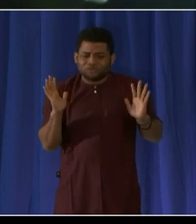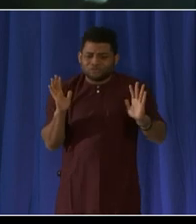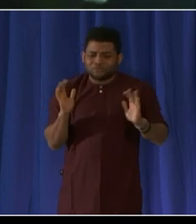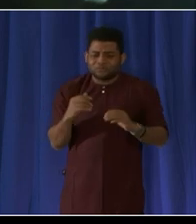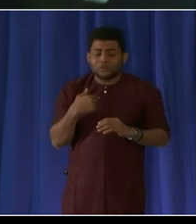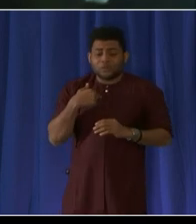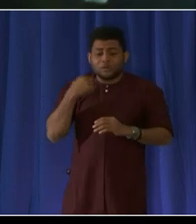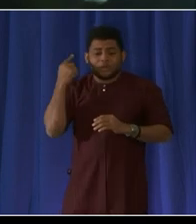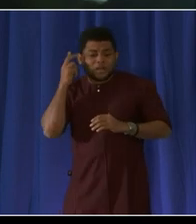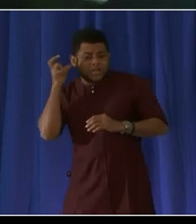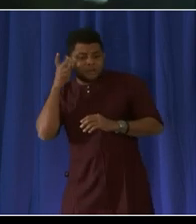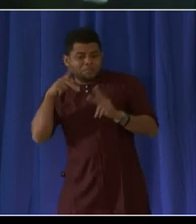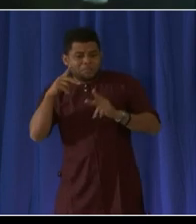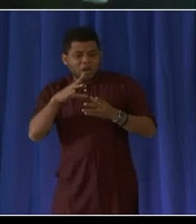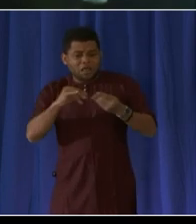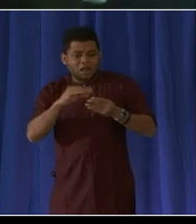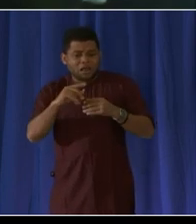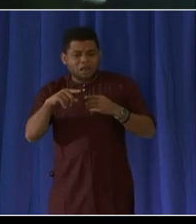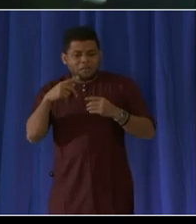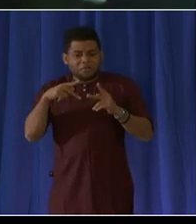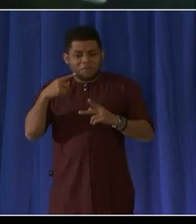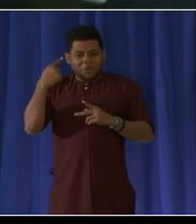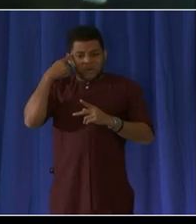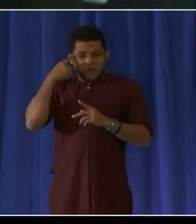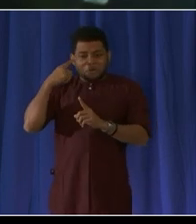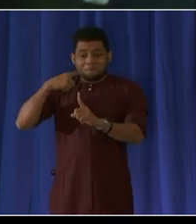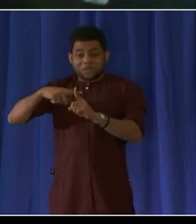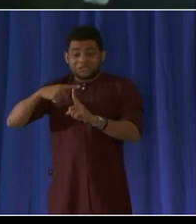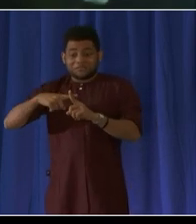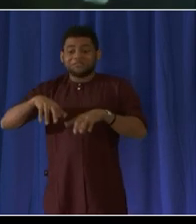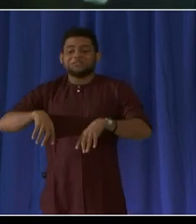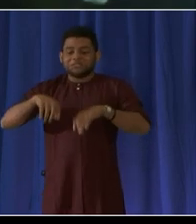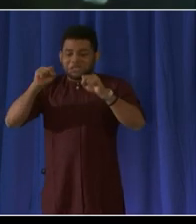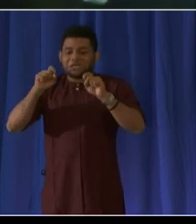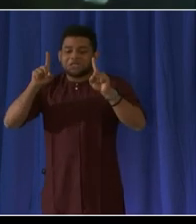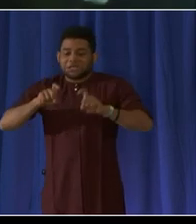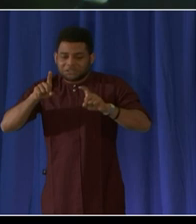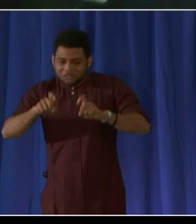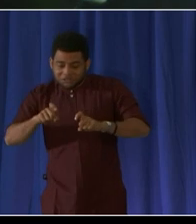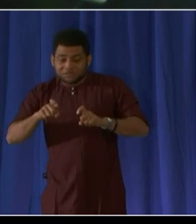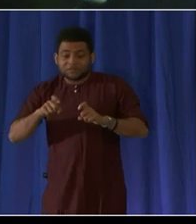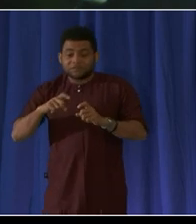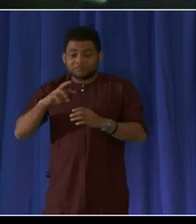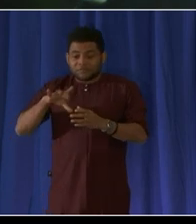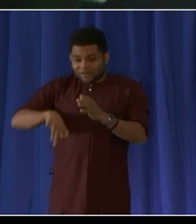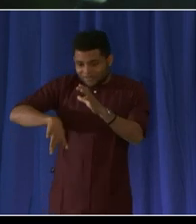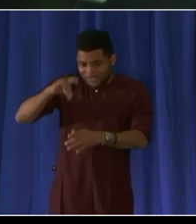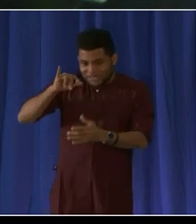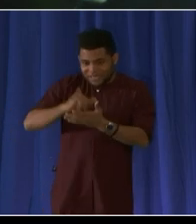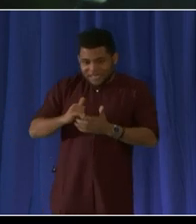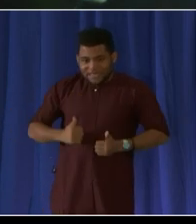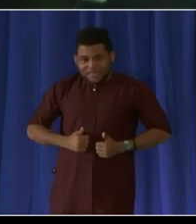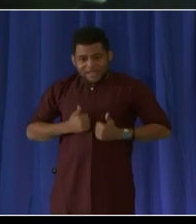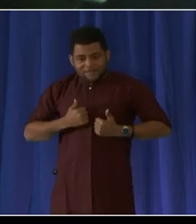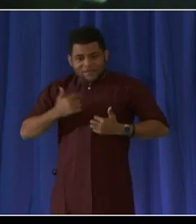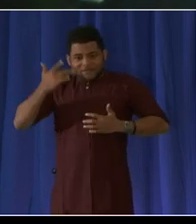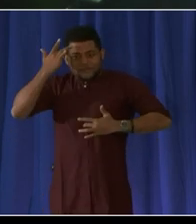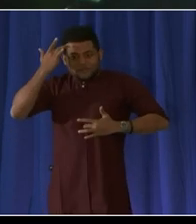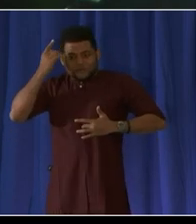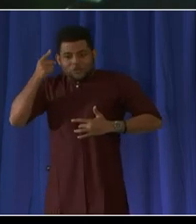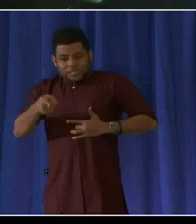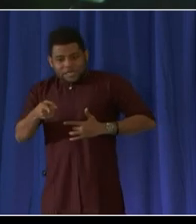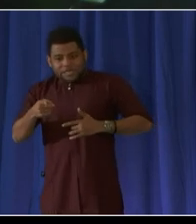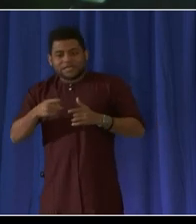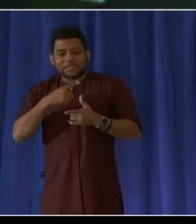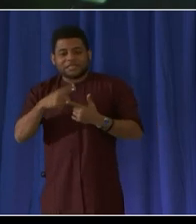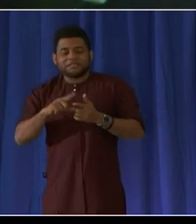the last couple of months. Folks that had actually taken the antigen test, which detects a live infection, and